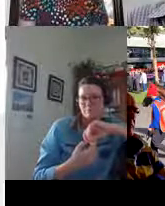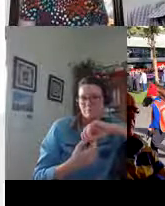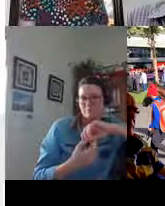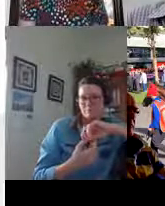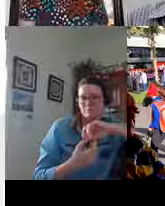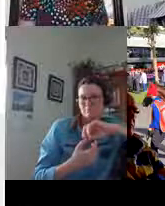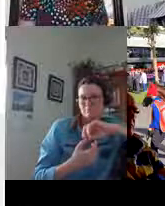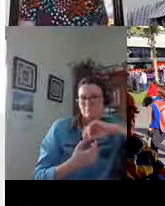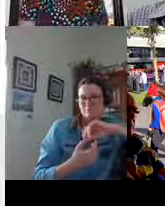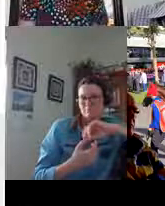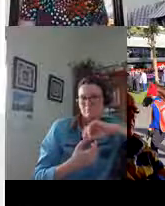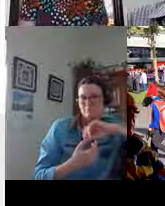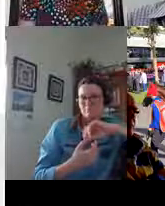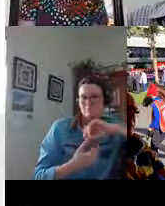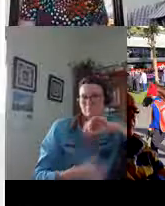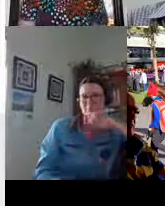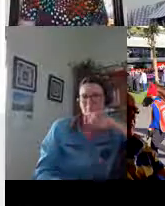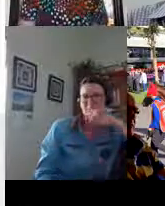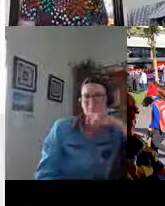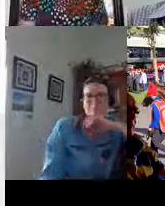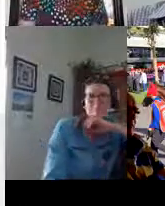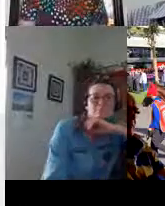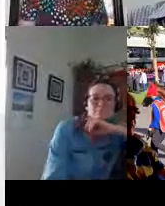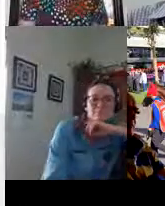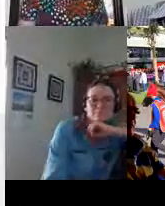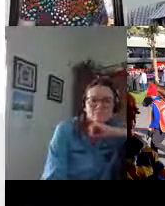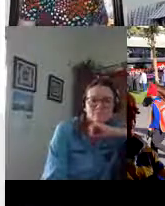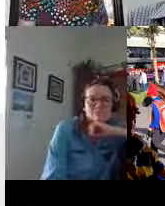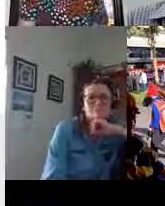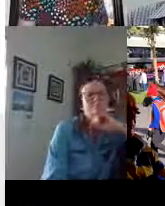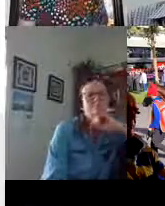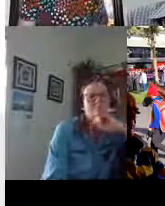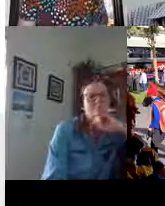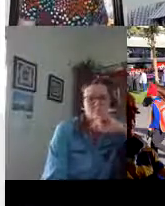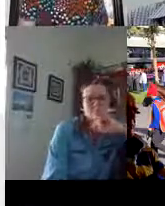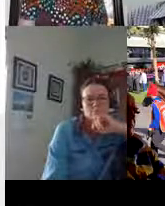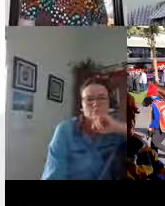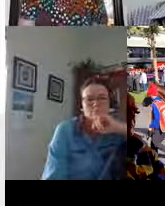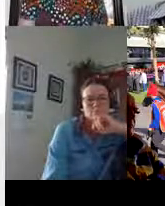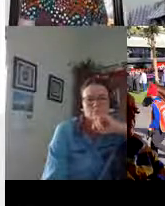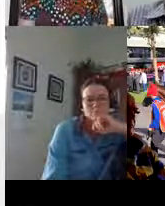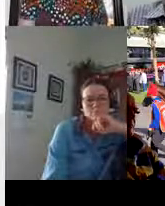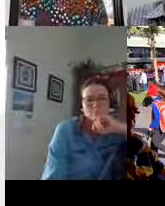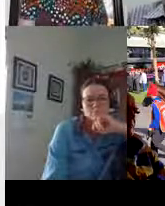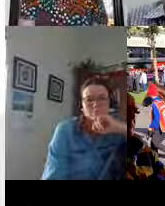cable to a third pump to give us three applications, and we removed the transformer.